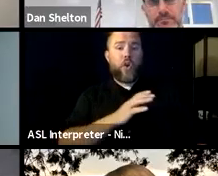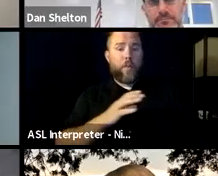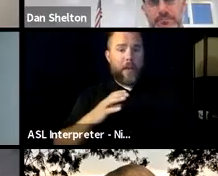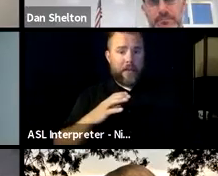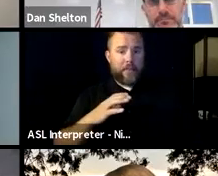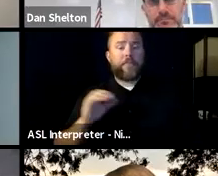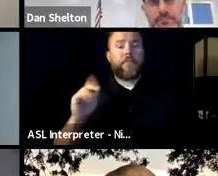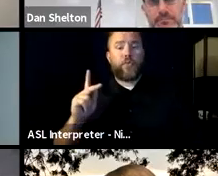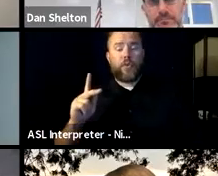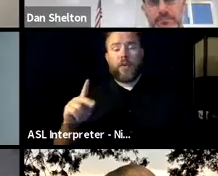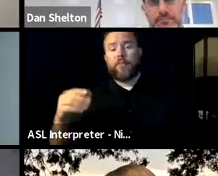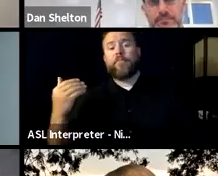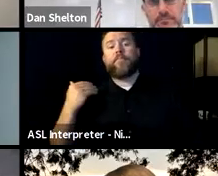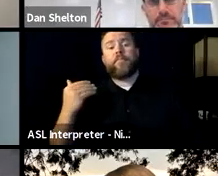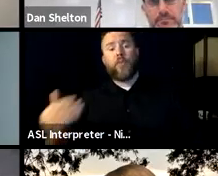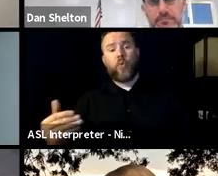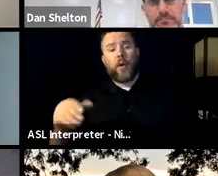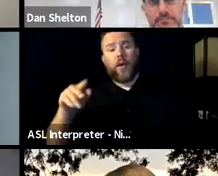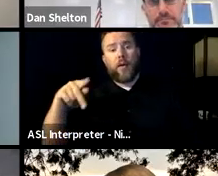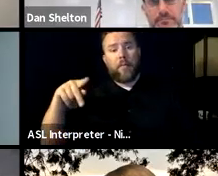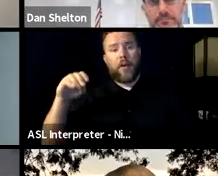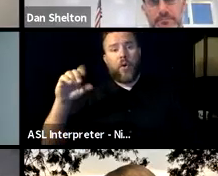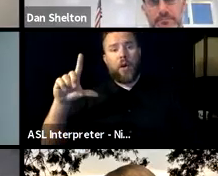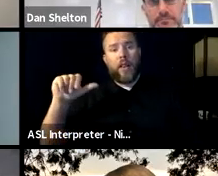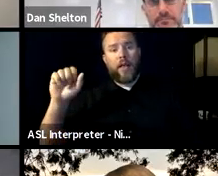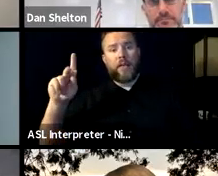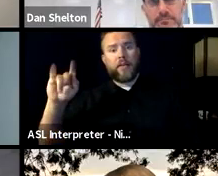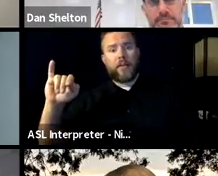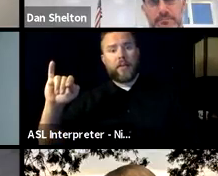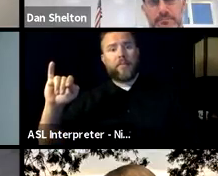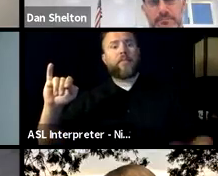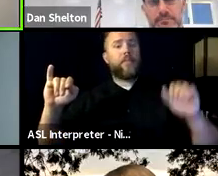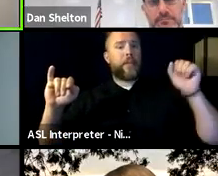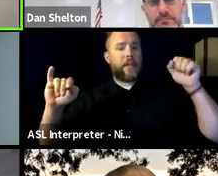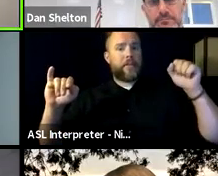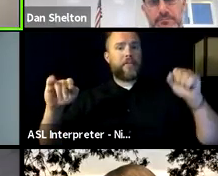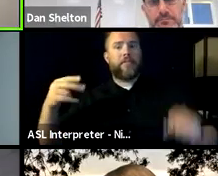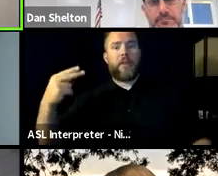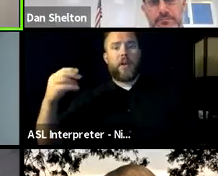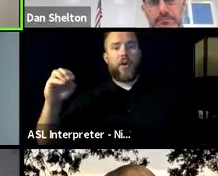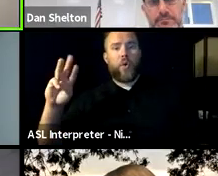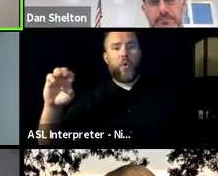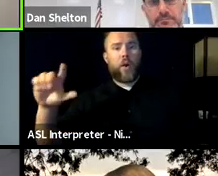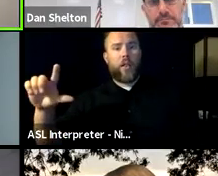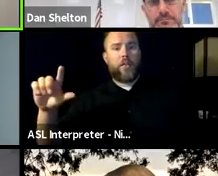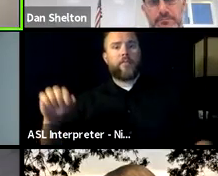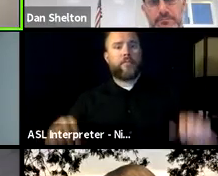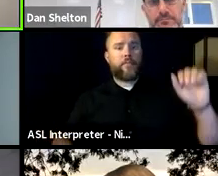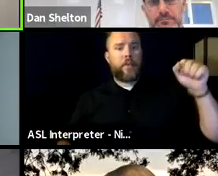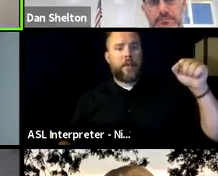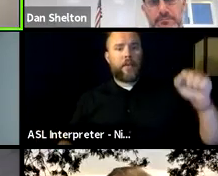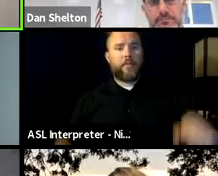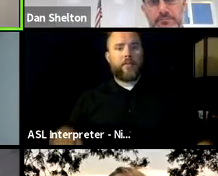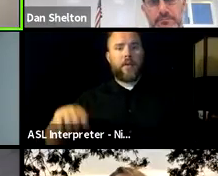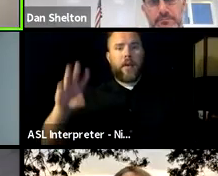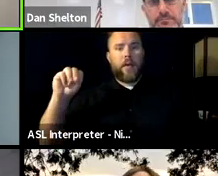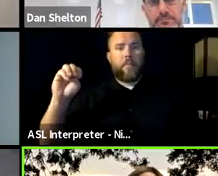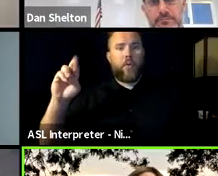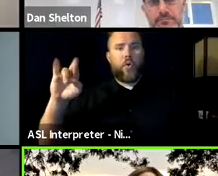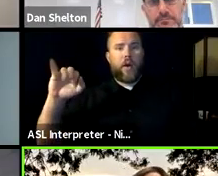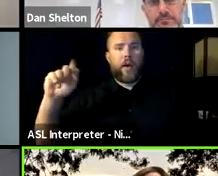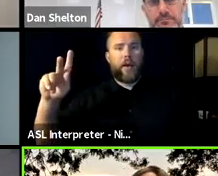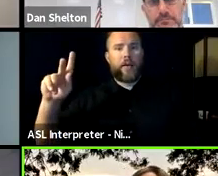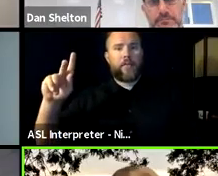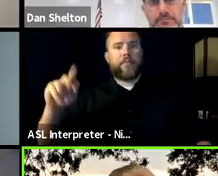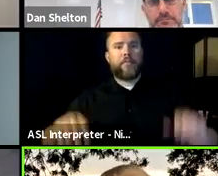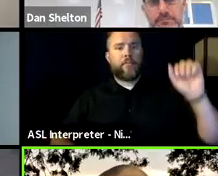vote. Mr. Pulaski? Fred Pulaski, yes. Mr. Howell? Warren Howell, yes. Moriak? Monica